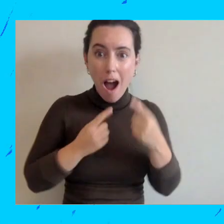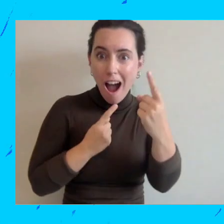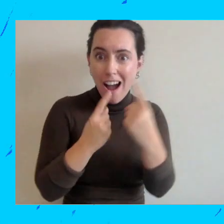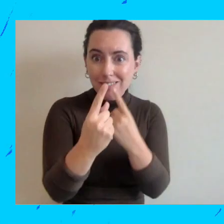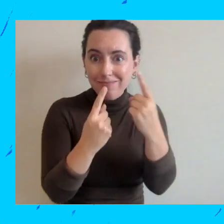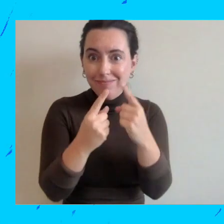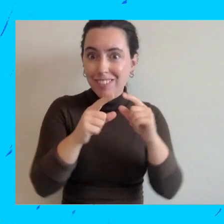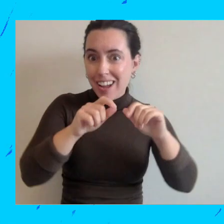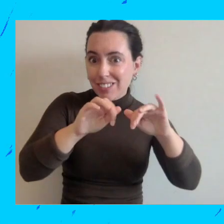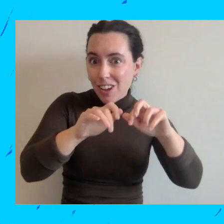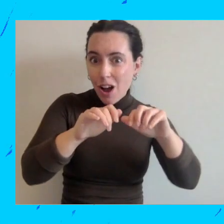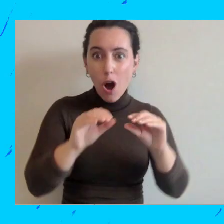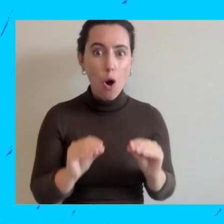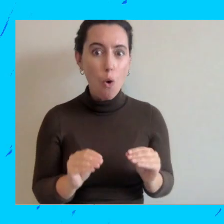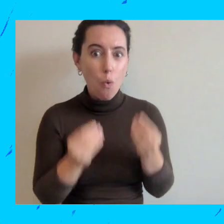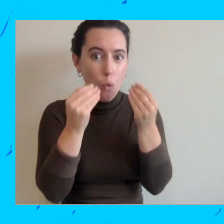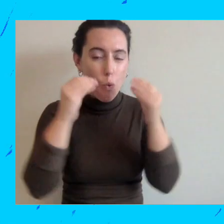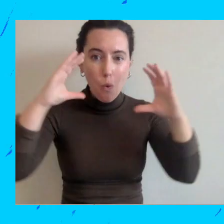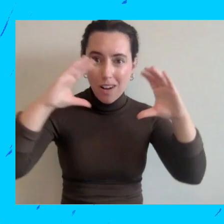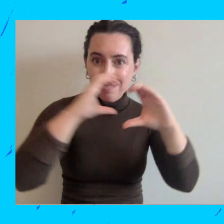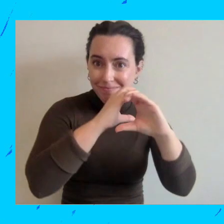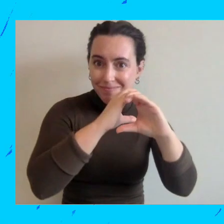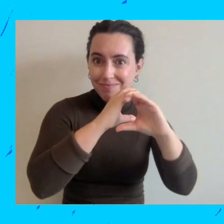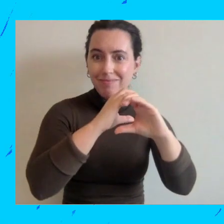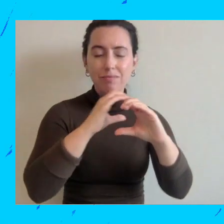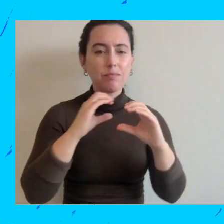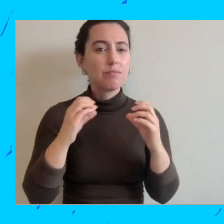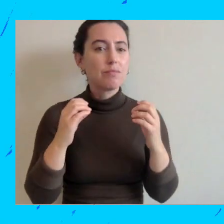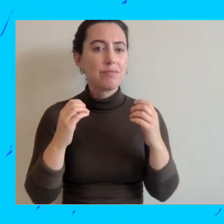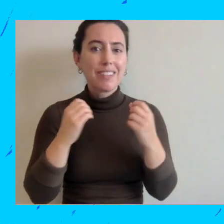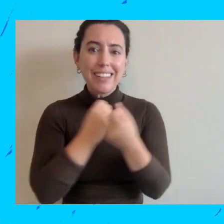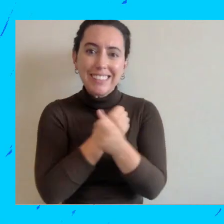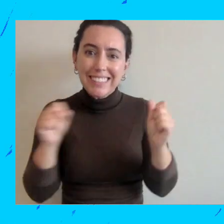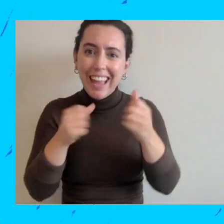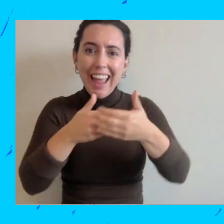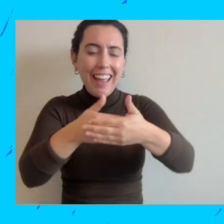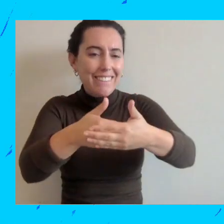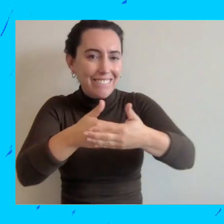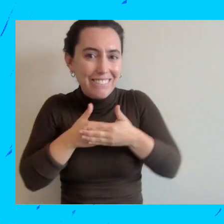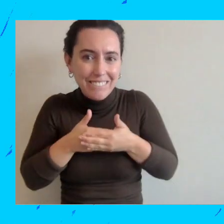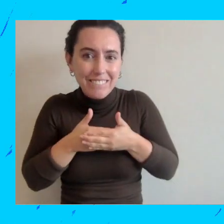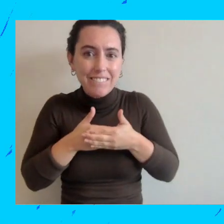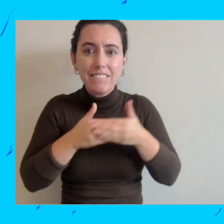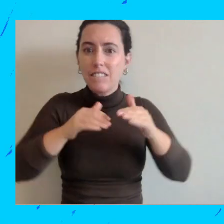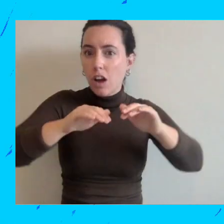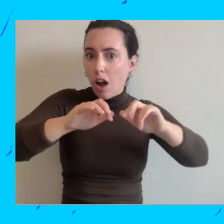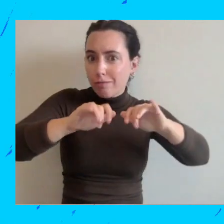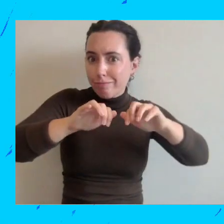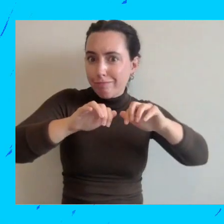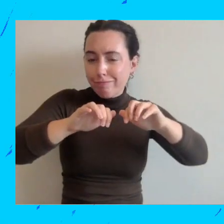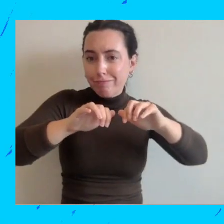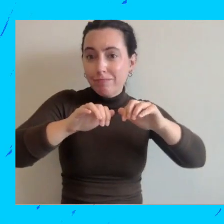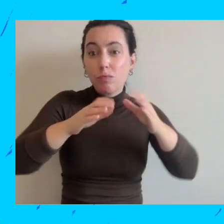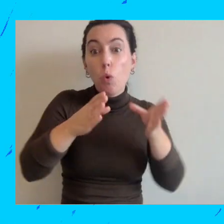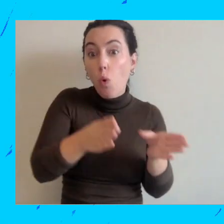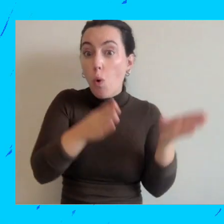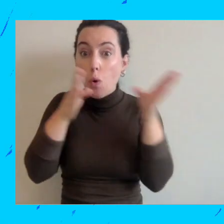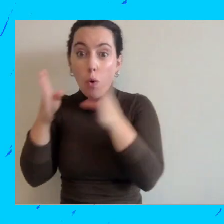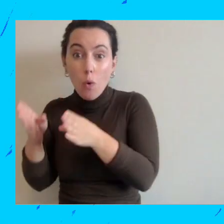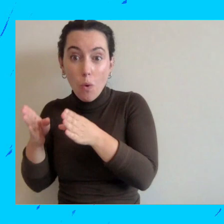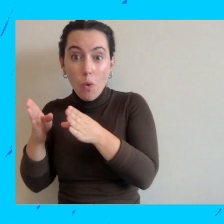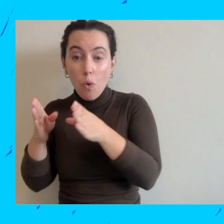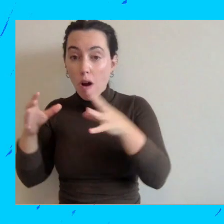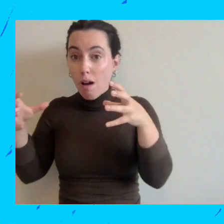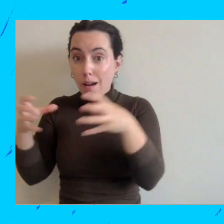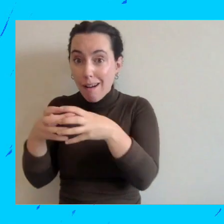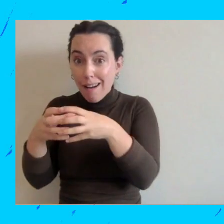young voices and experts about building a safer and more supportive online space. Or you could go to the launch of the